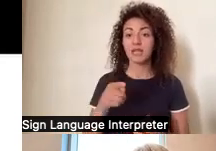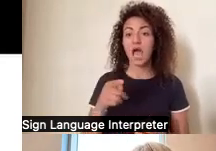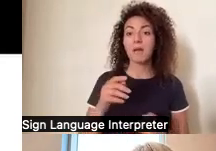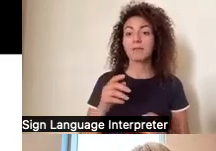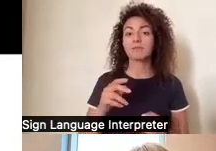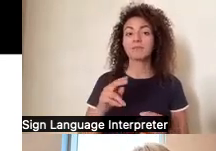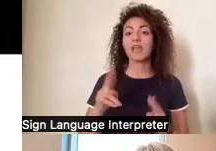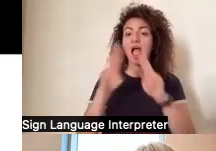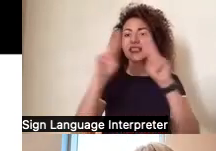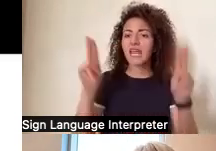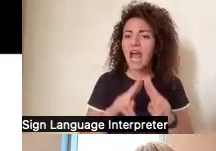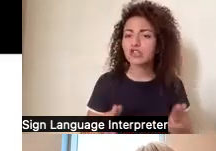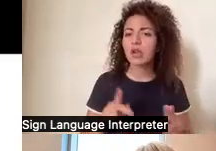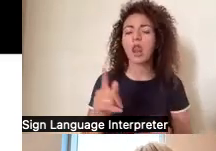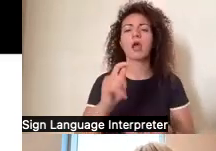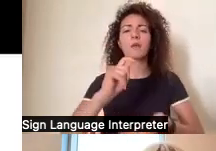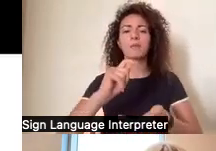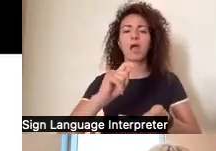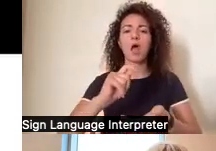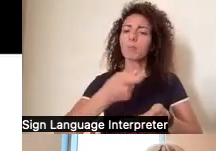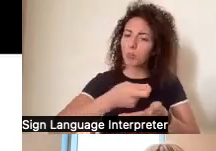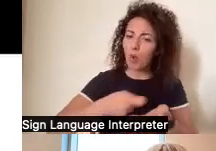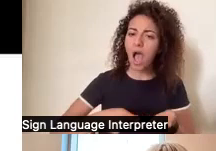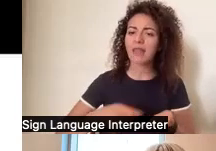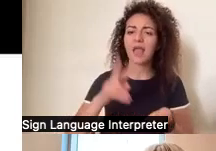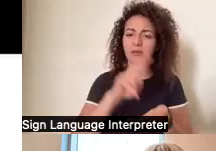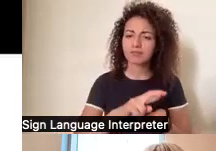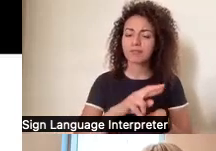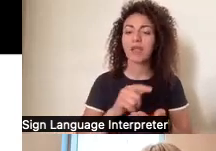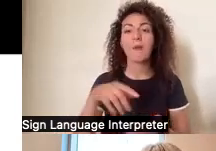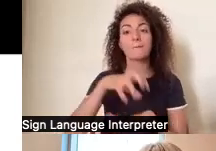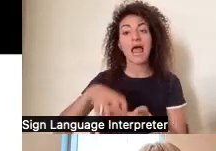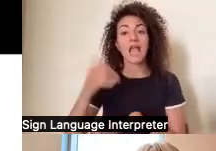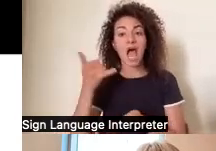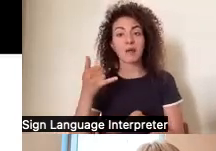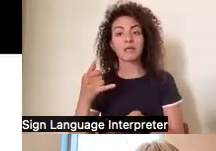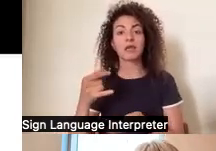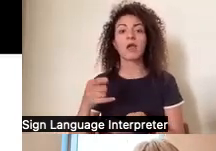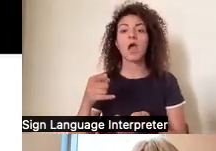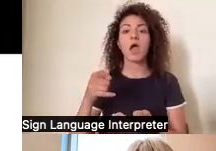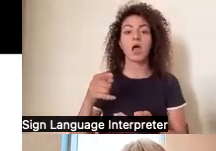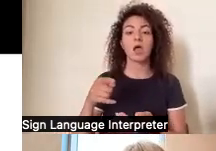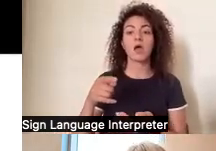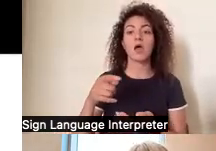international covenants and treaties that most of the MENA countries, now I know Lebanon just signed up to